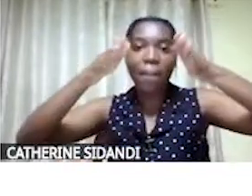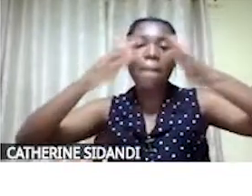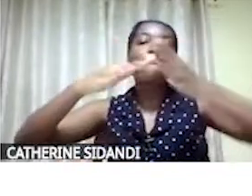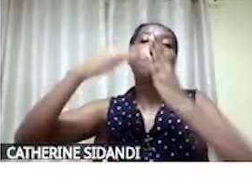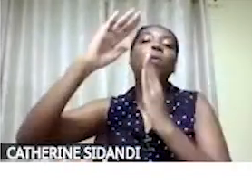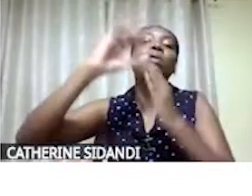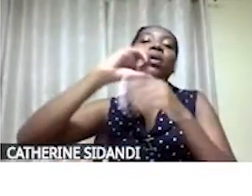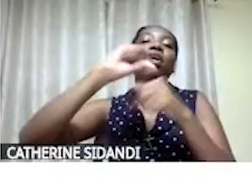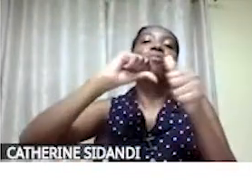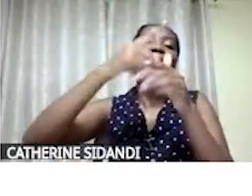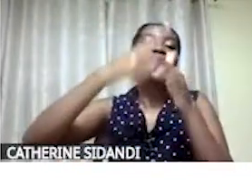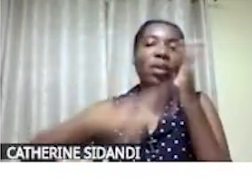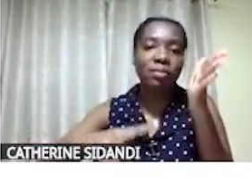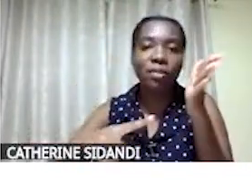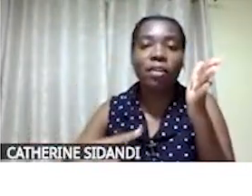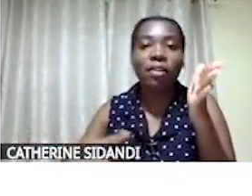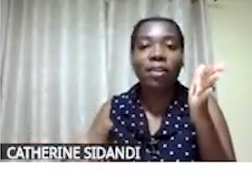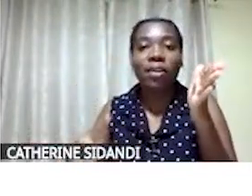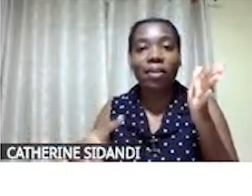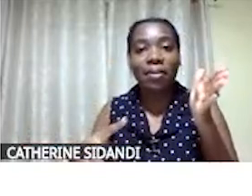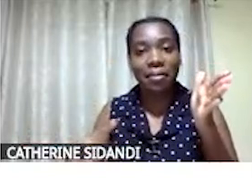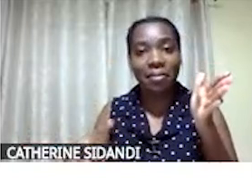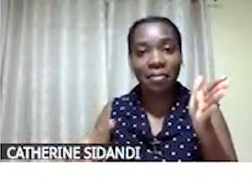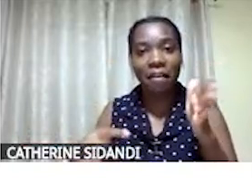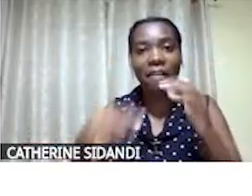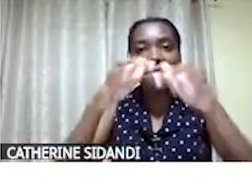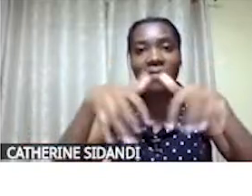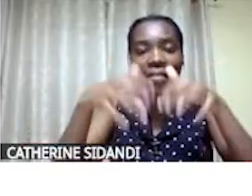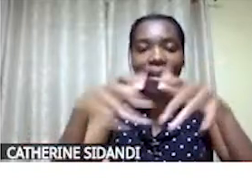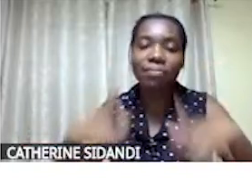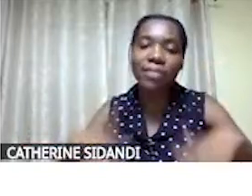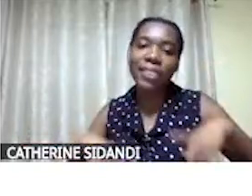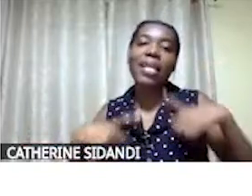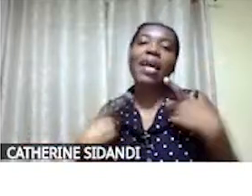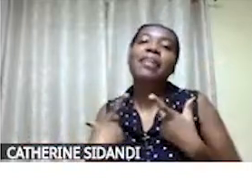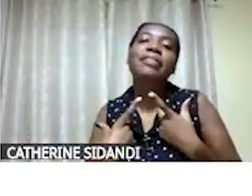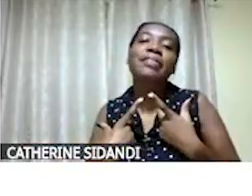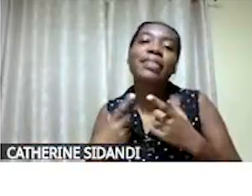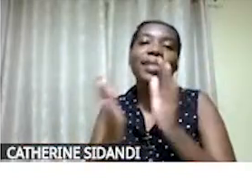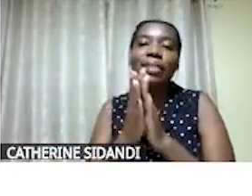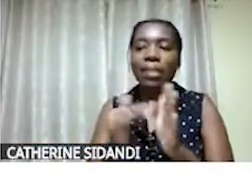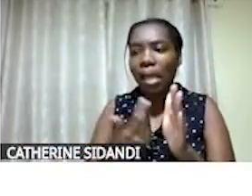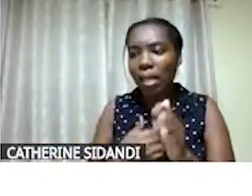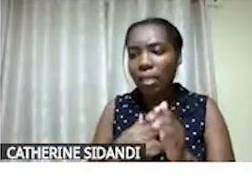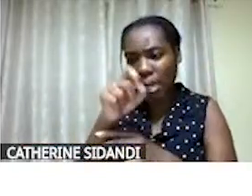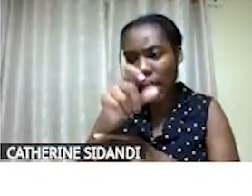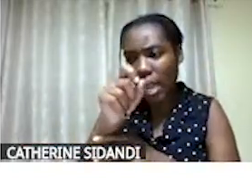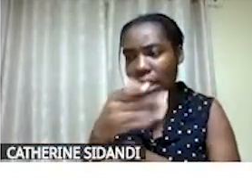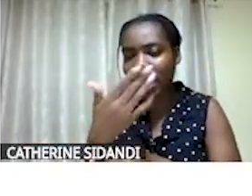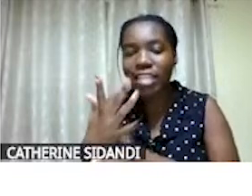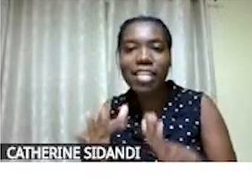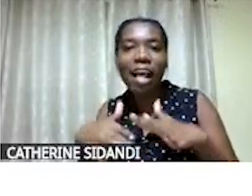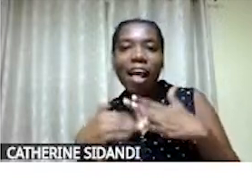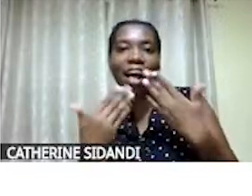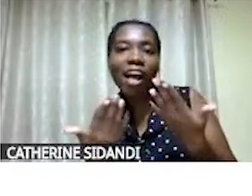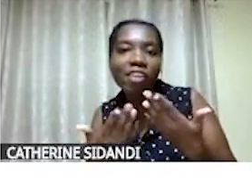the farm life and how we are how we are planting our things, how we are proving, because when it